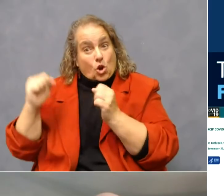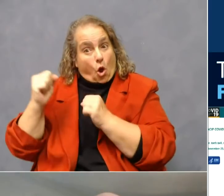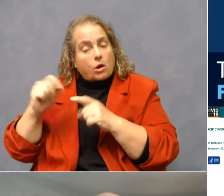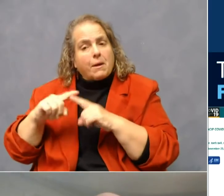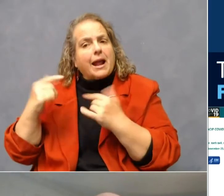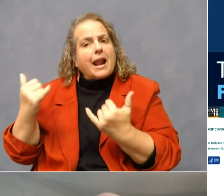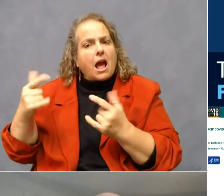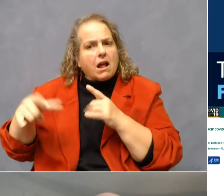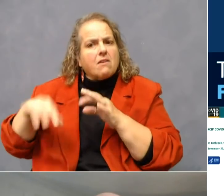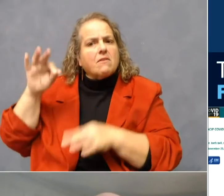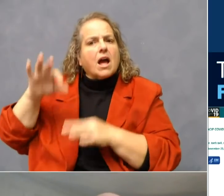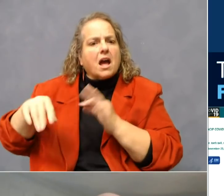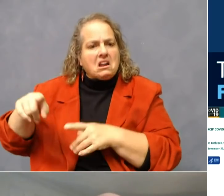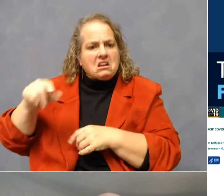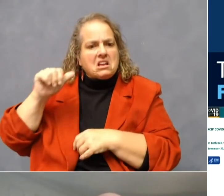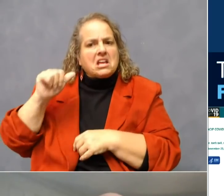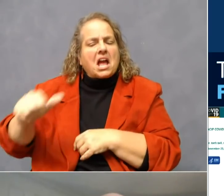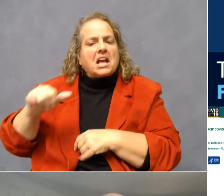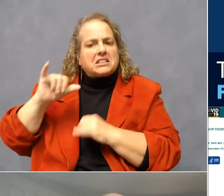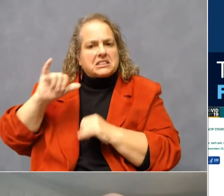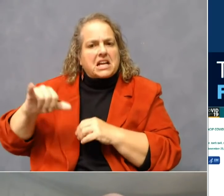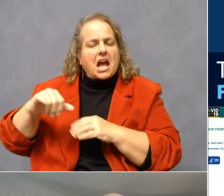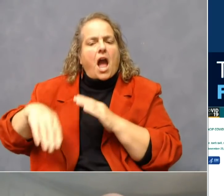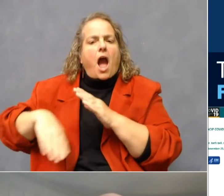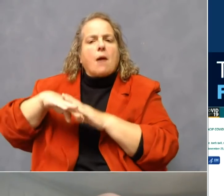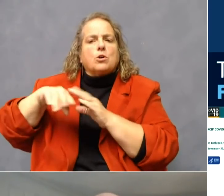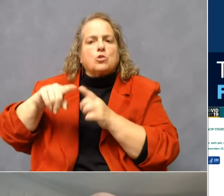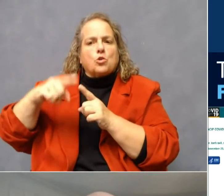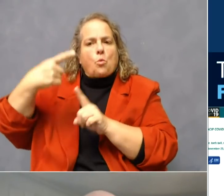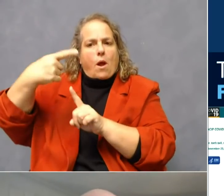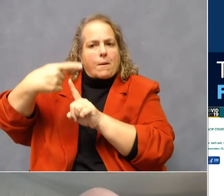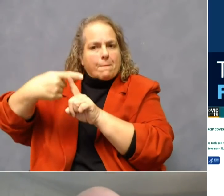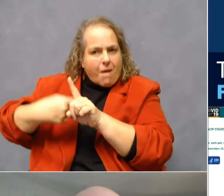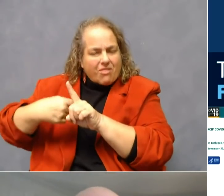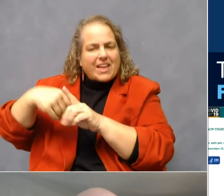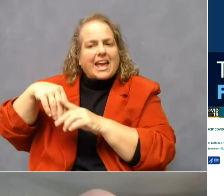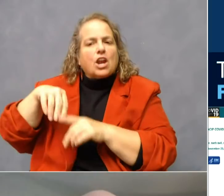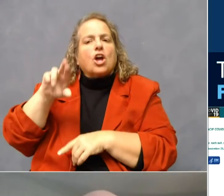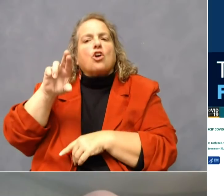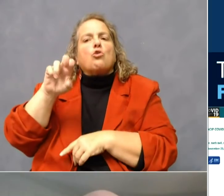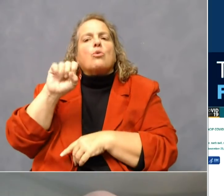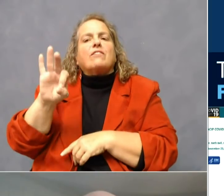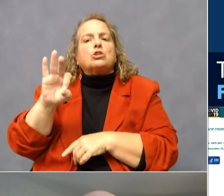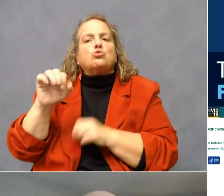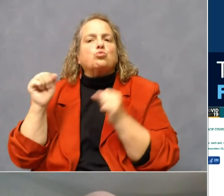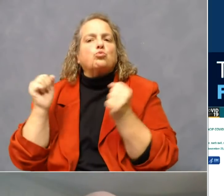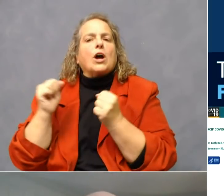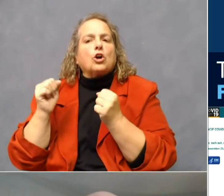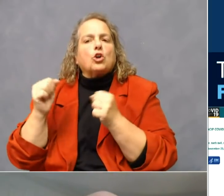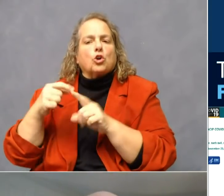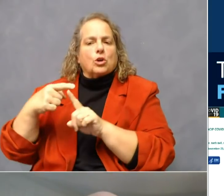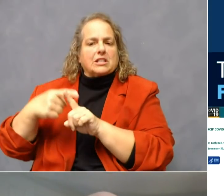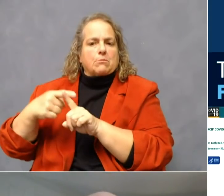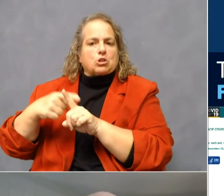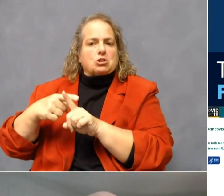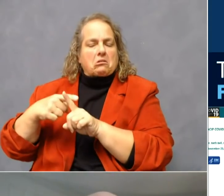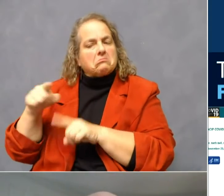remain stable for up to a month at refrigerator temperatures. So that makes that vaccine much easier to use. So these